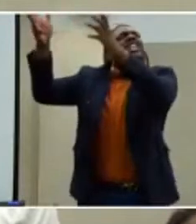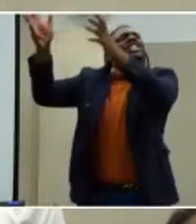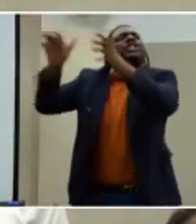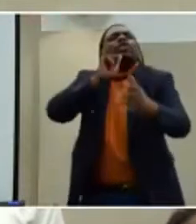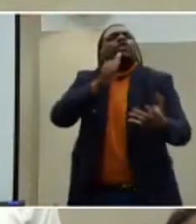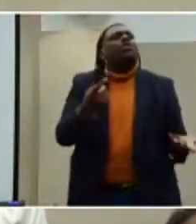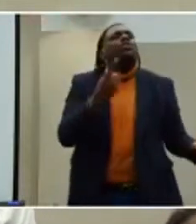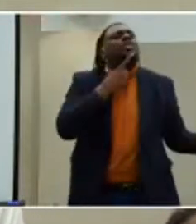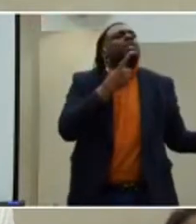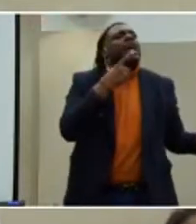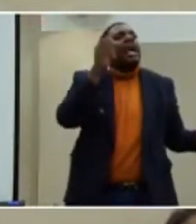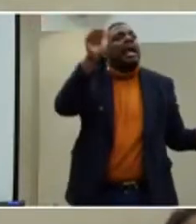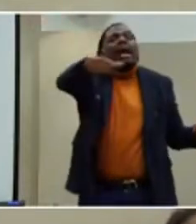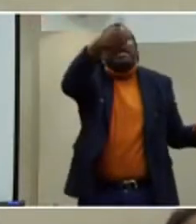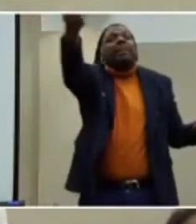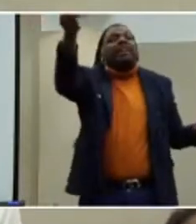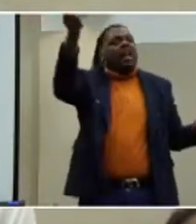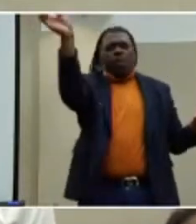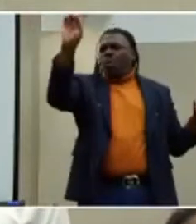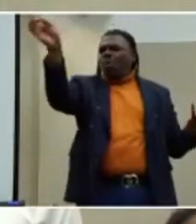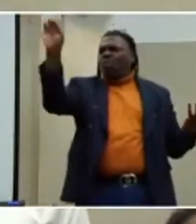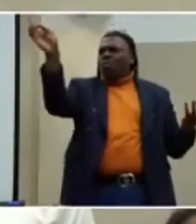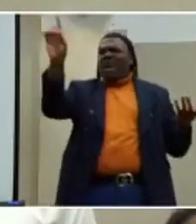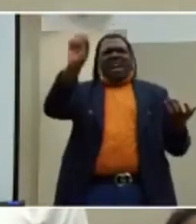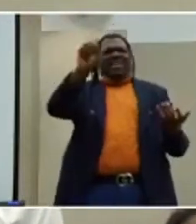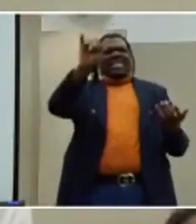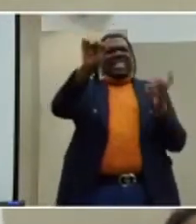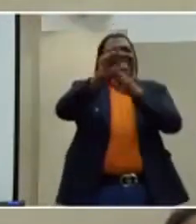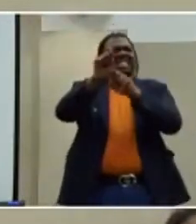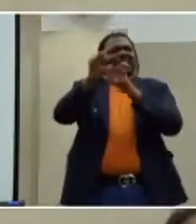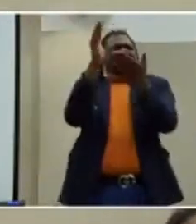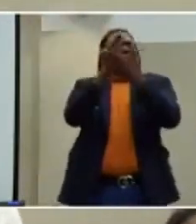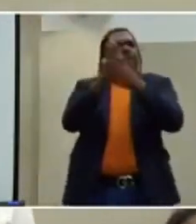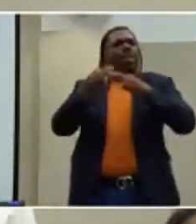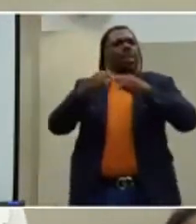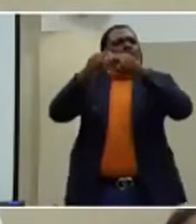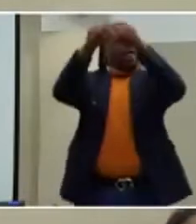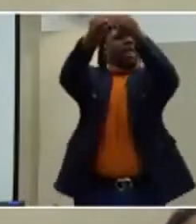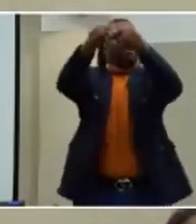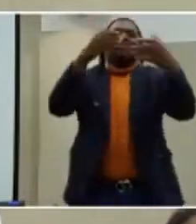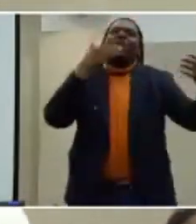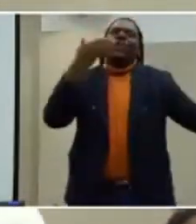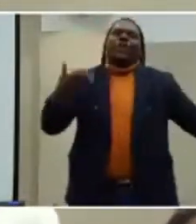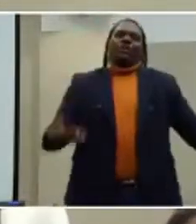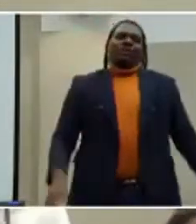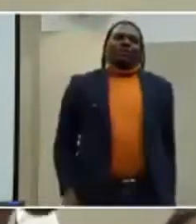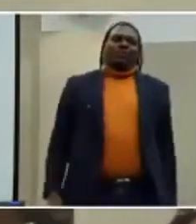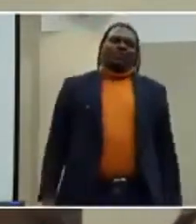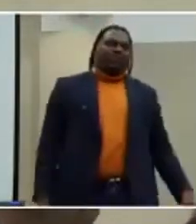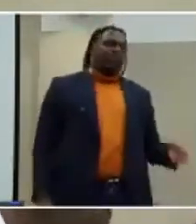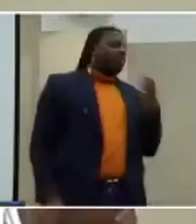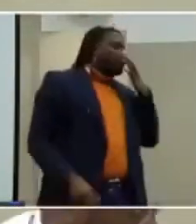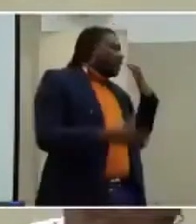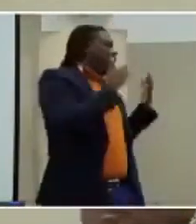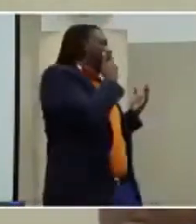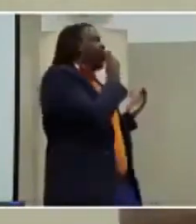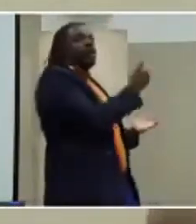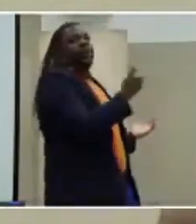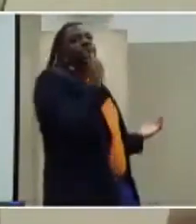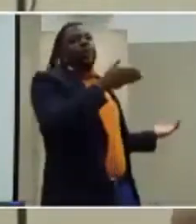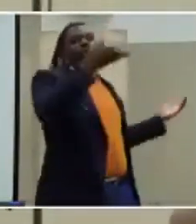tell you anything else or where the station stops are. Thank you. Thank you, sir.